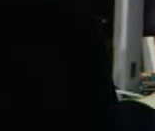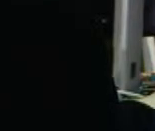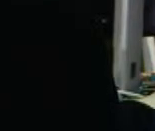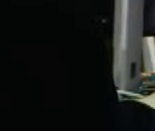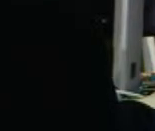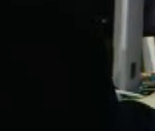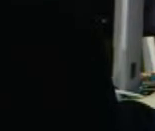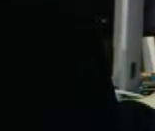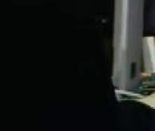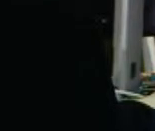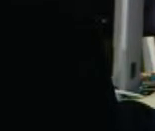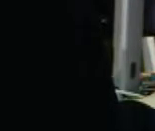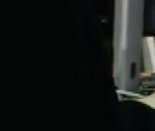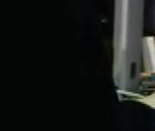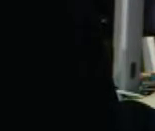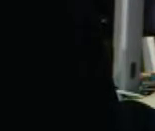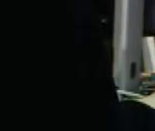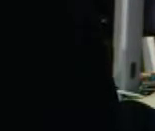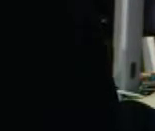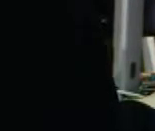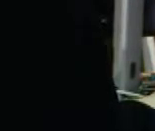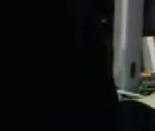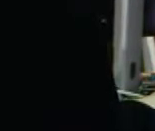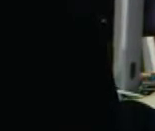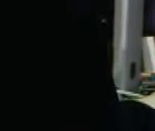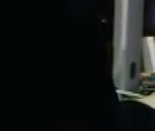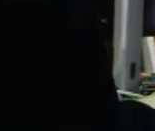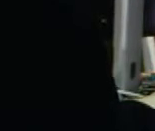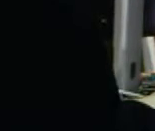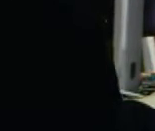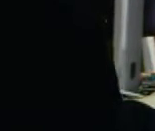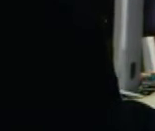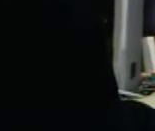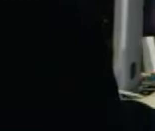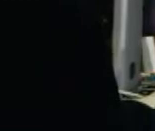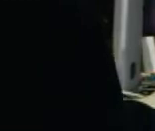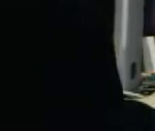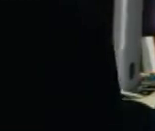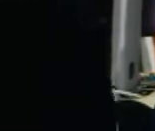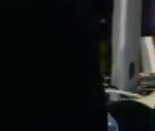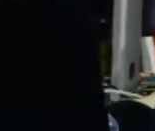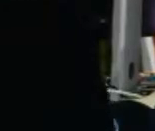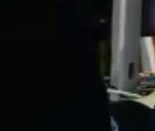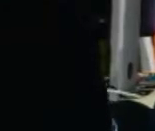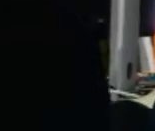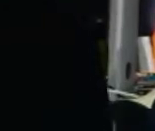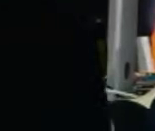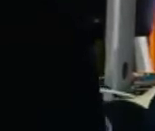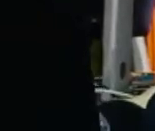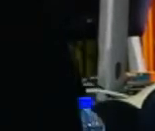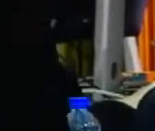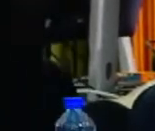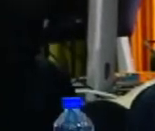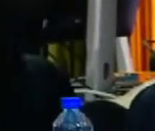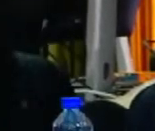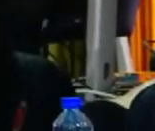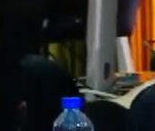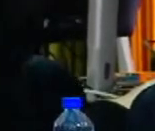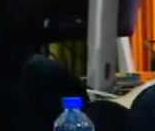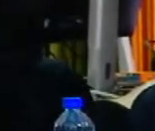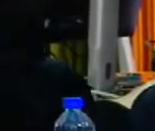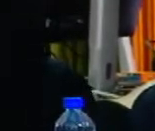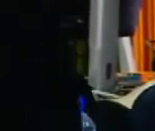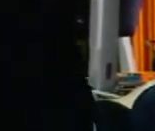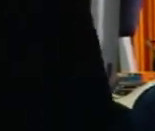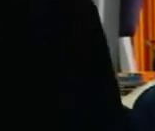here this morning and the day before yesterday, in our petition, we've raised the fact that even